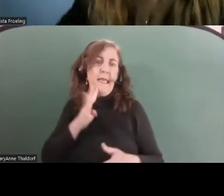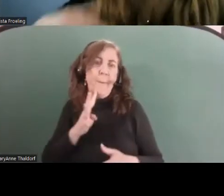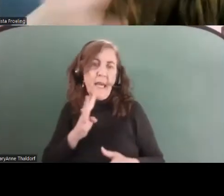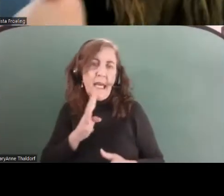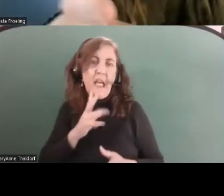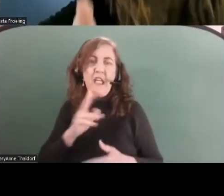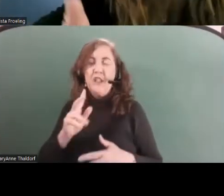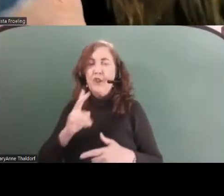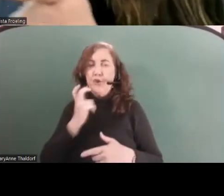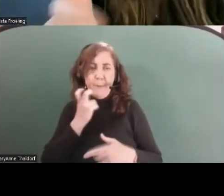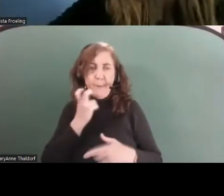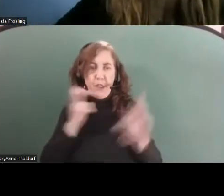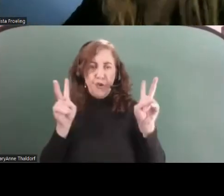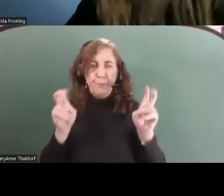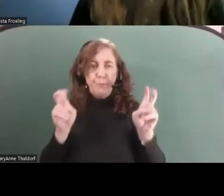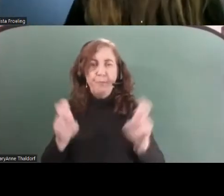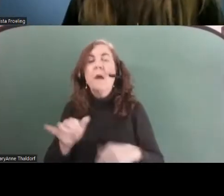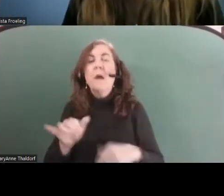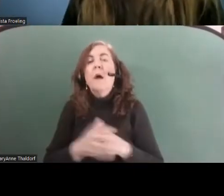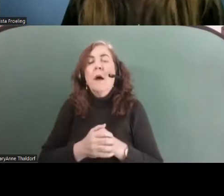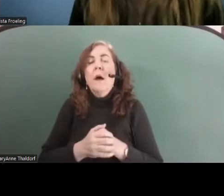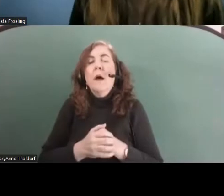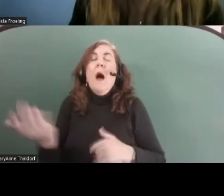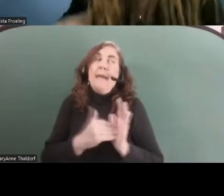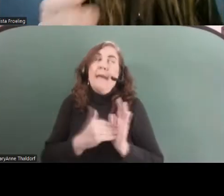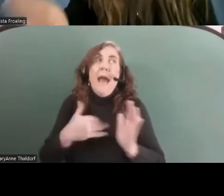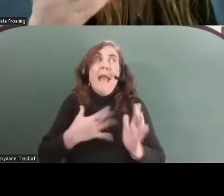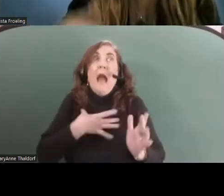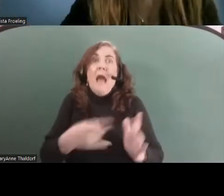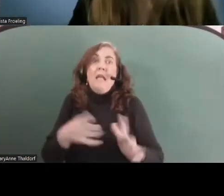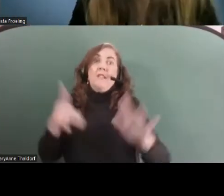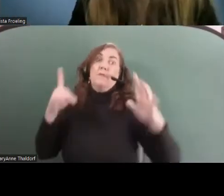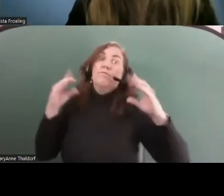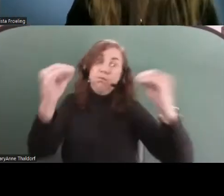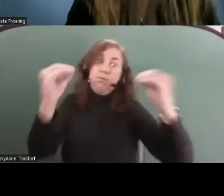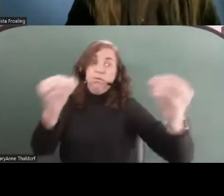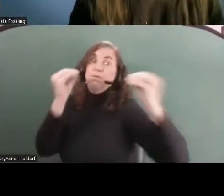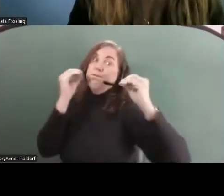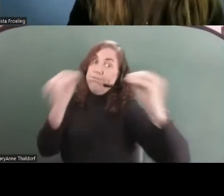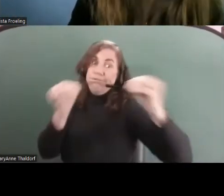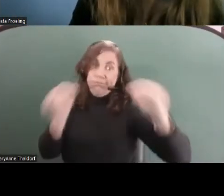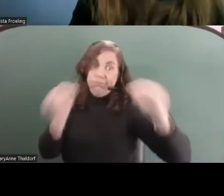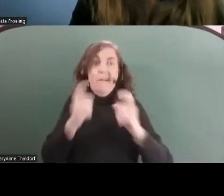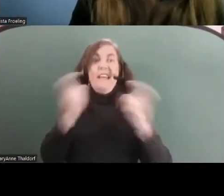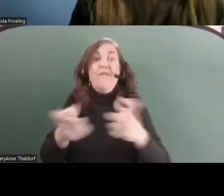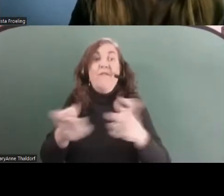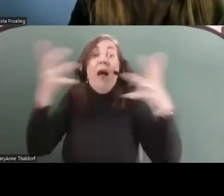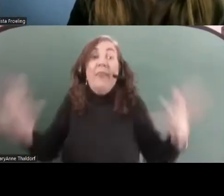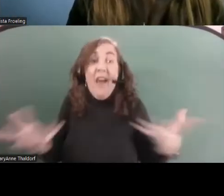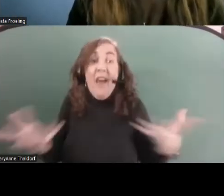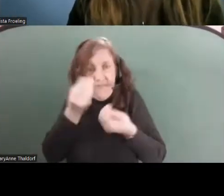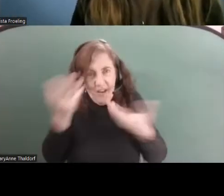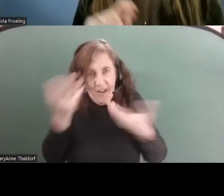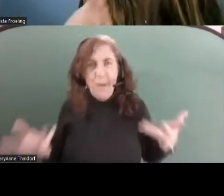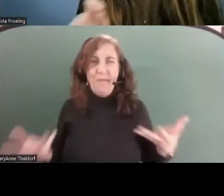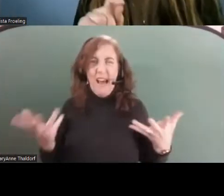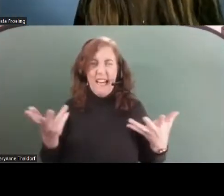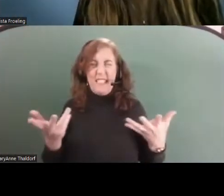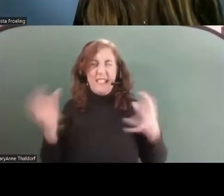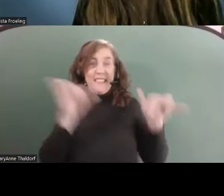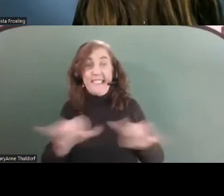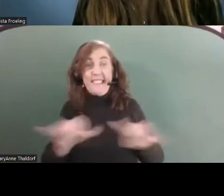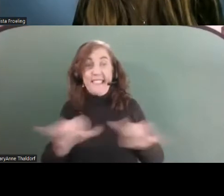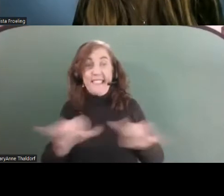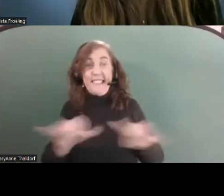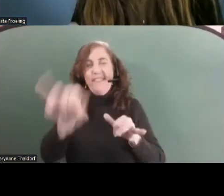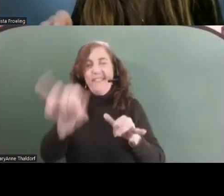And this is, again, I tend to overkill with information. This is just sort of a different way to say that, all that. Oh, and you can also have a mixed